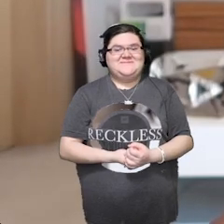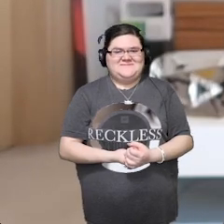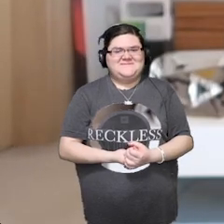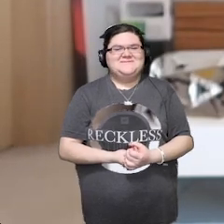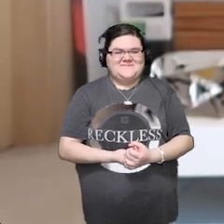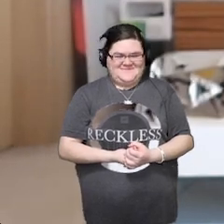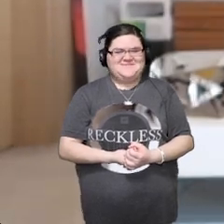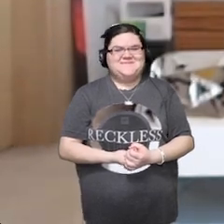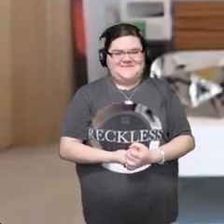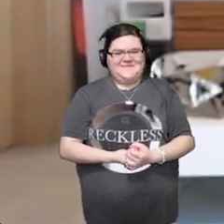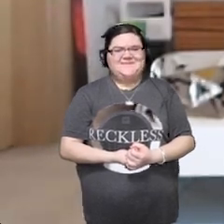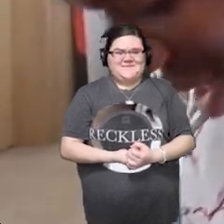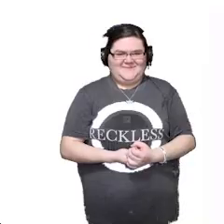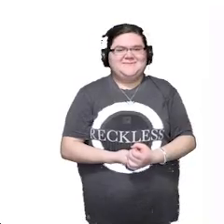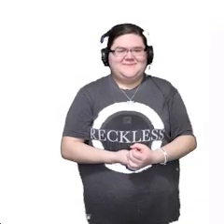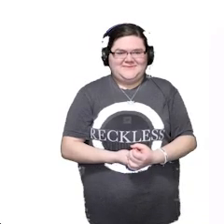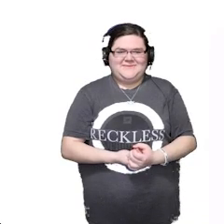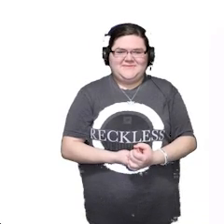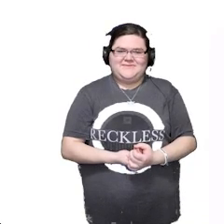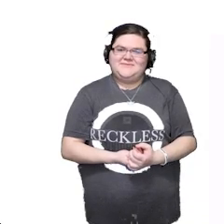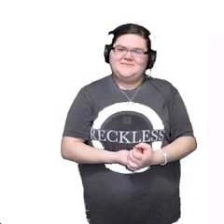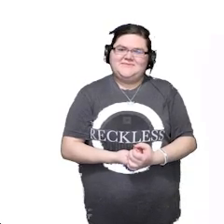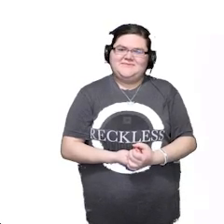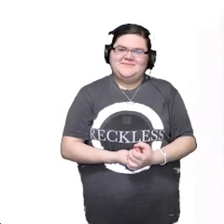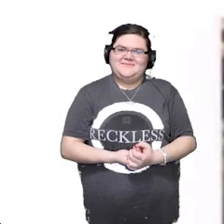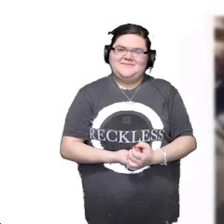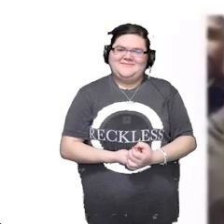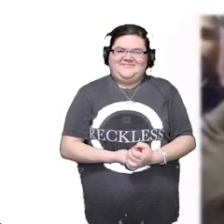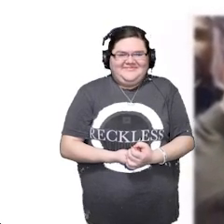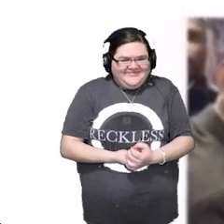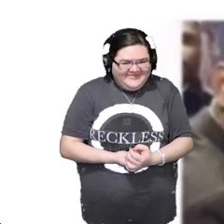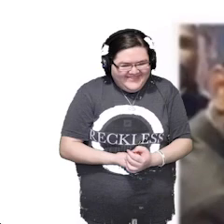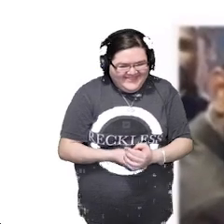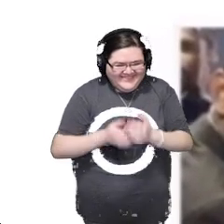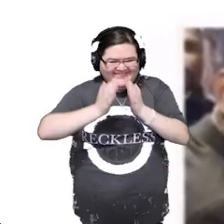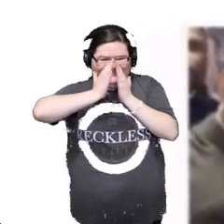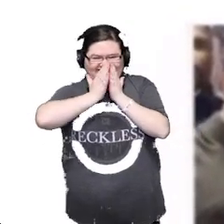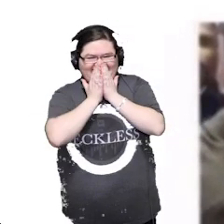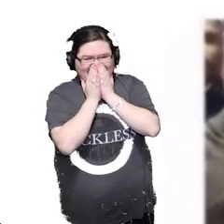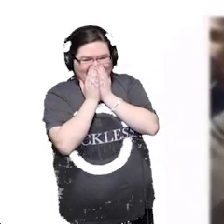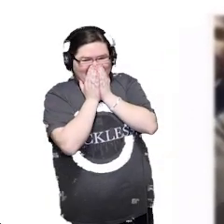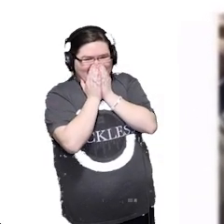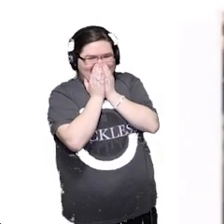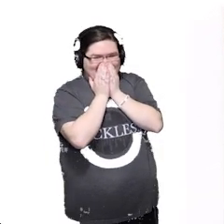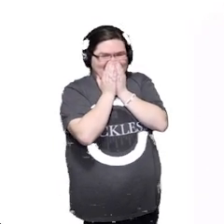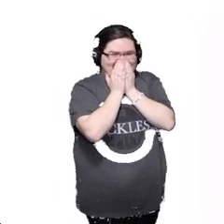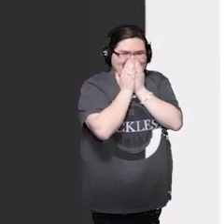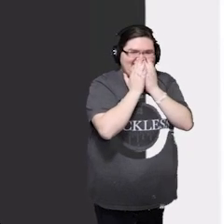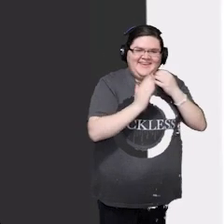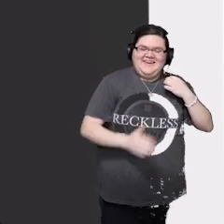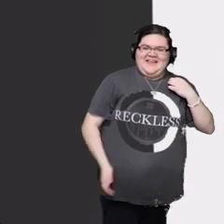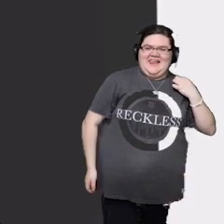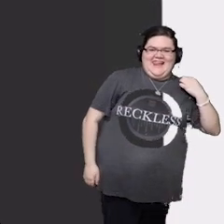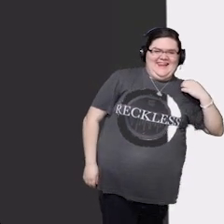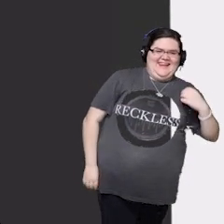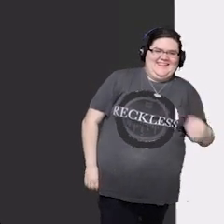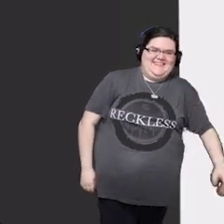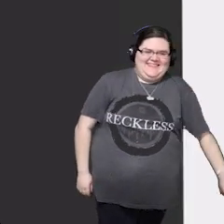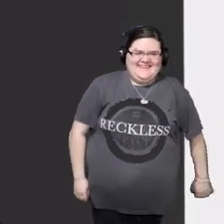mess. Mm-hmm. That whole video was a pure mess. Going bar for bar in the studio, huh? Jake Paul's creative process.